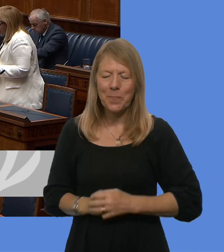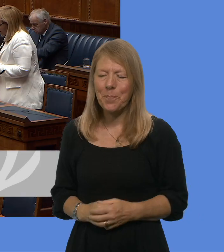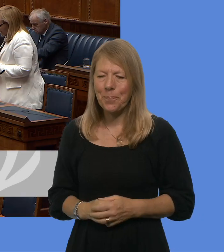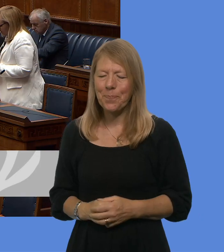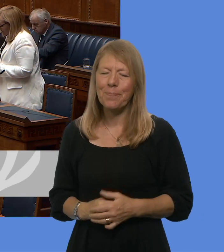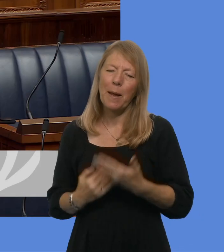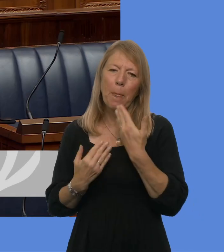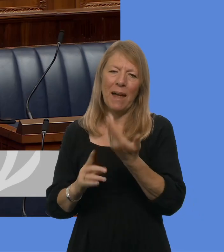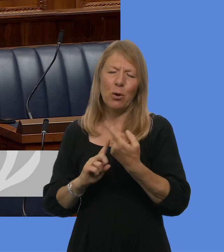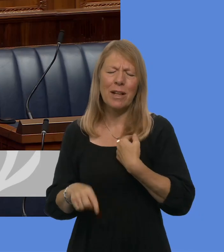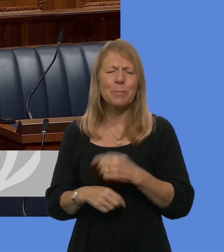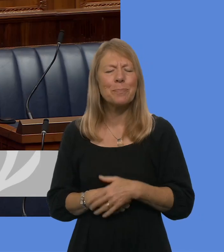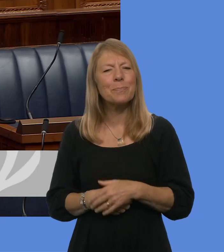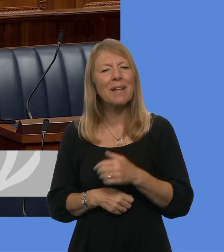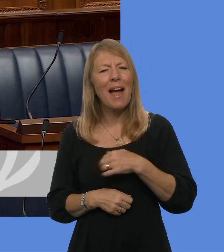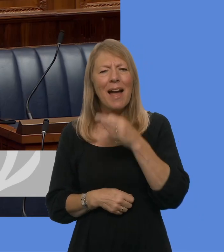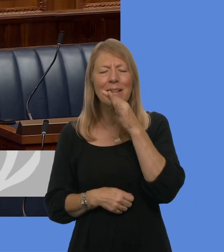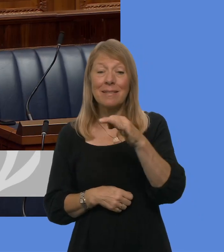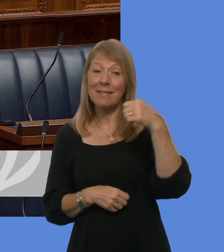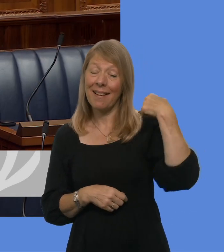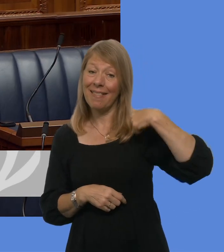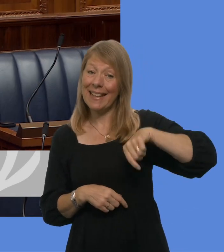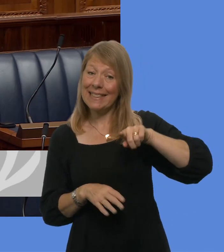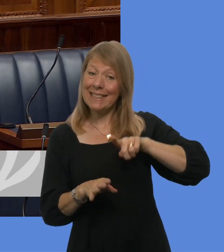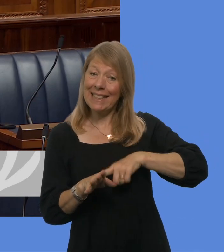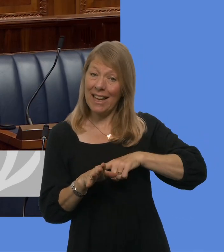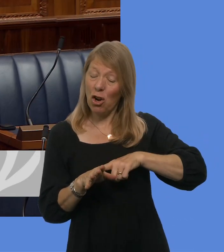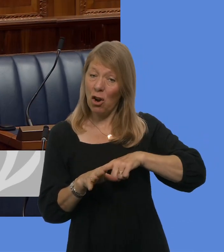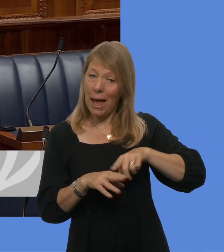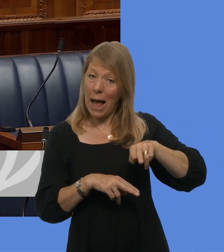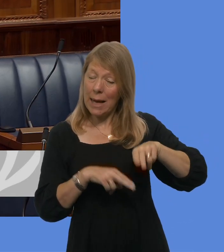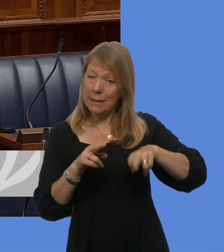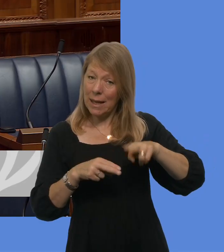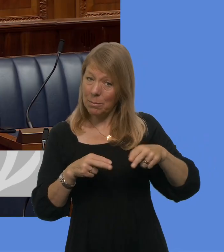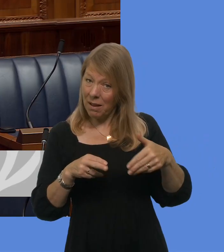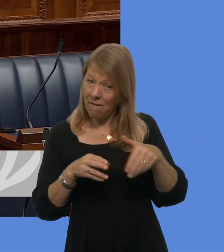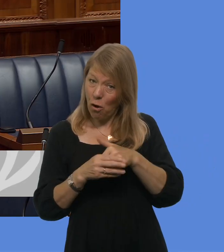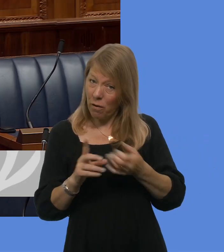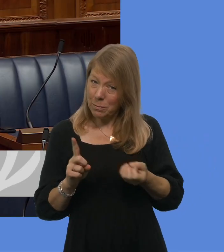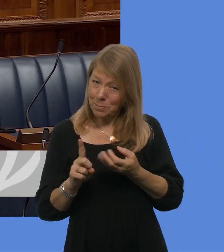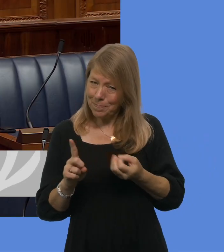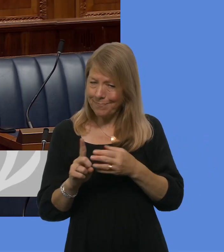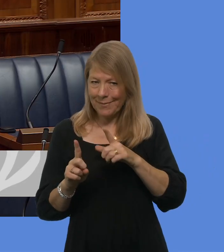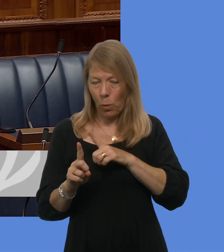of participation did this year's statutory assessment have, given that industrial action and the Department's decision came